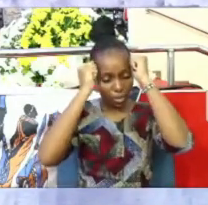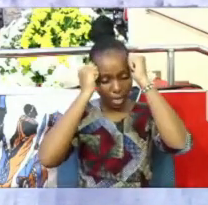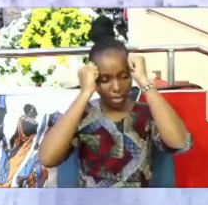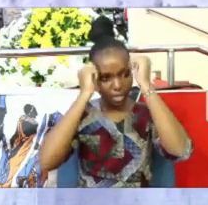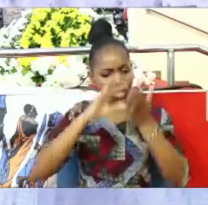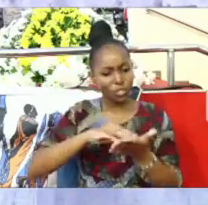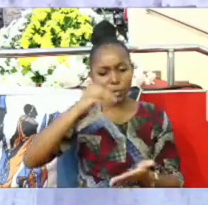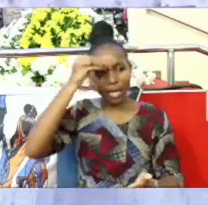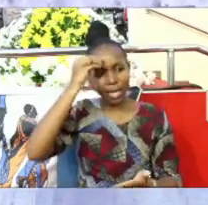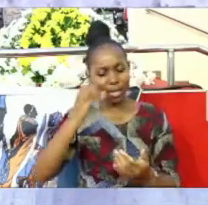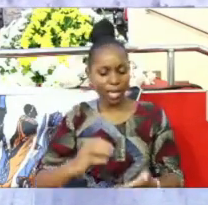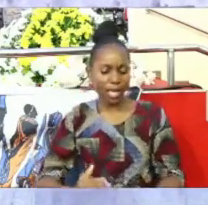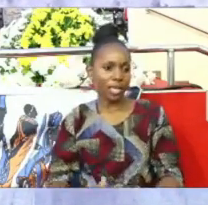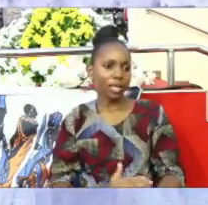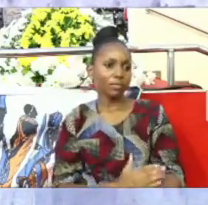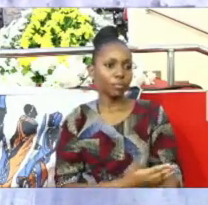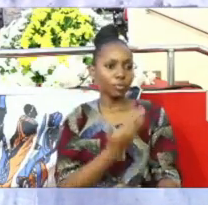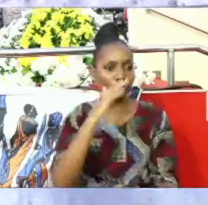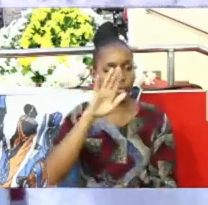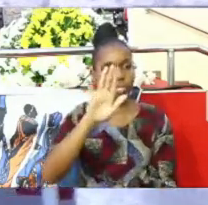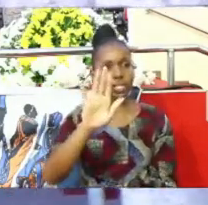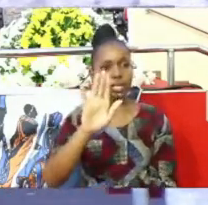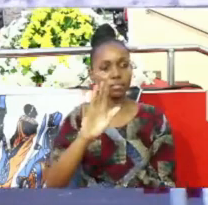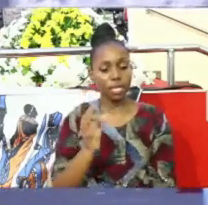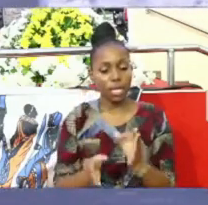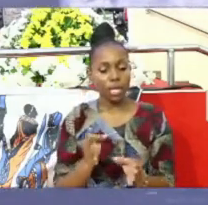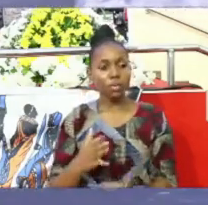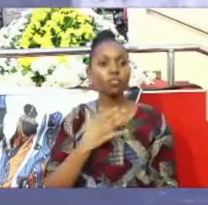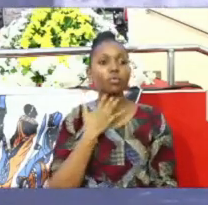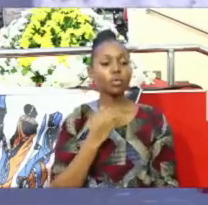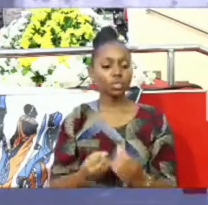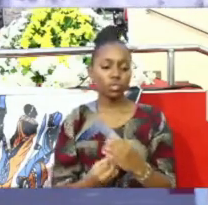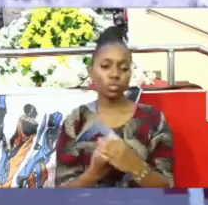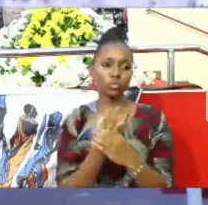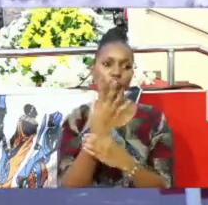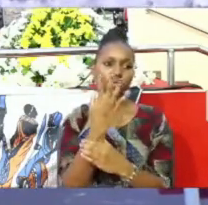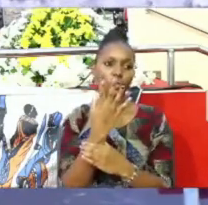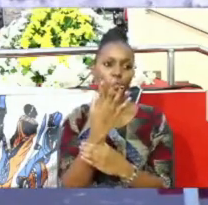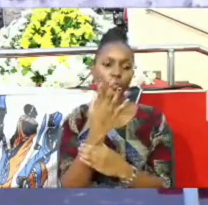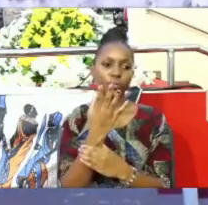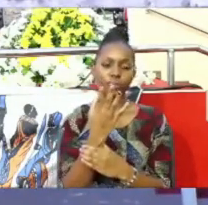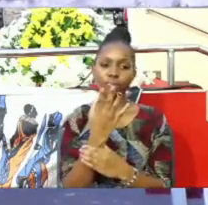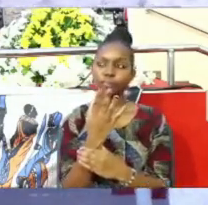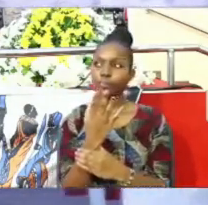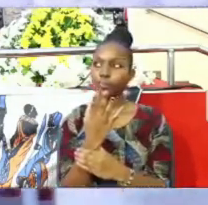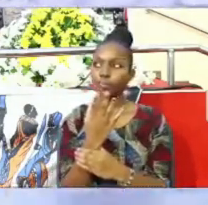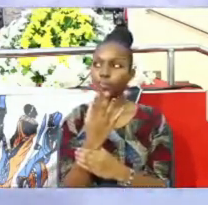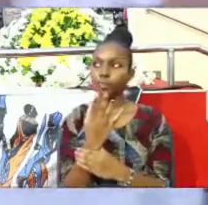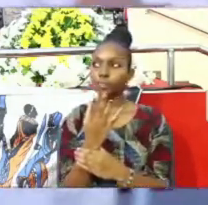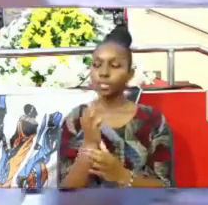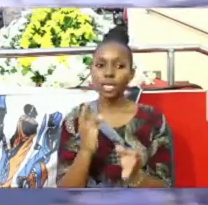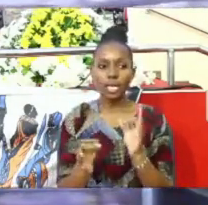to improve yourself. Ni vizuri kujiendeleza. It is important to grow. Ni vizuri kukua. It is important to have a desire. Hata kuwa na chama. And to have